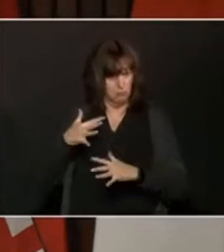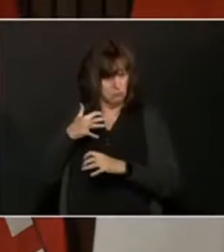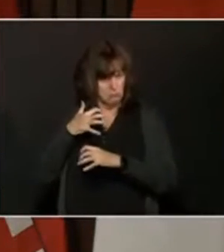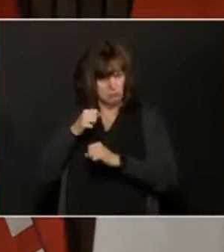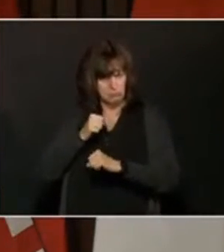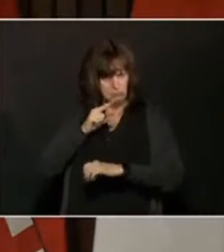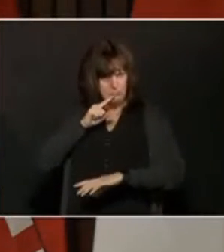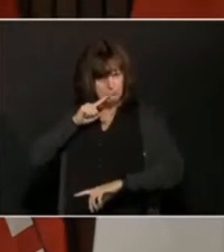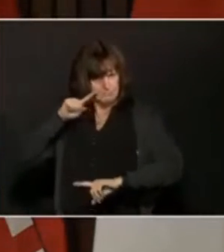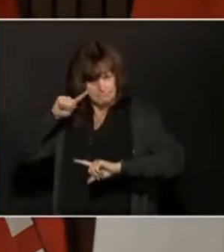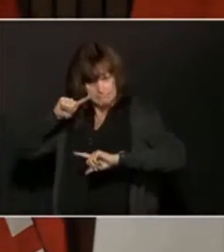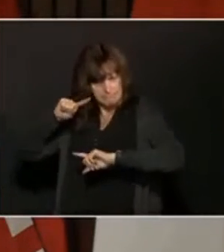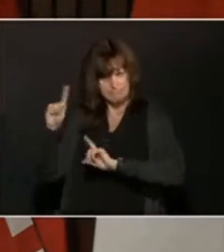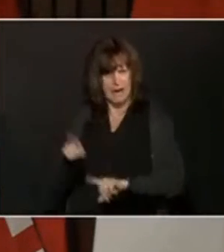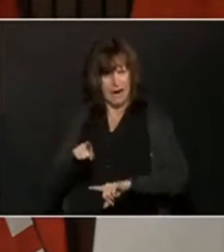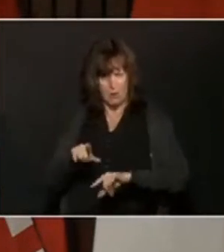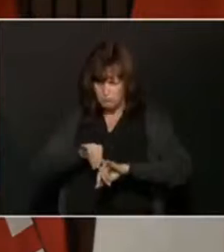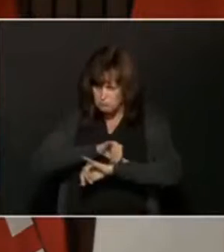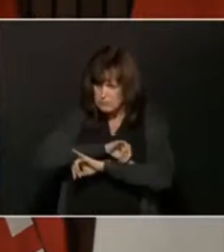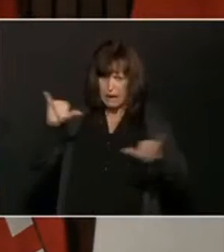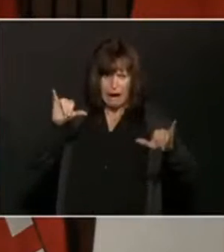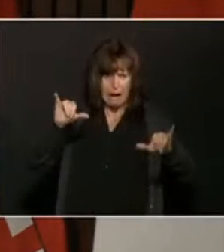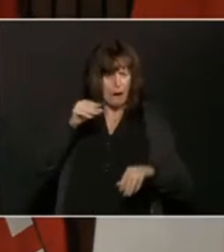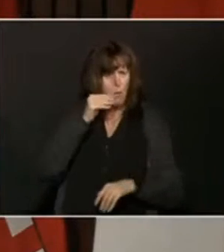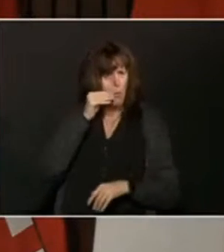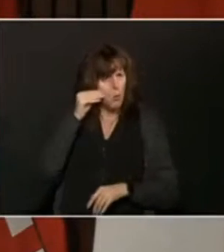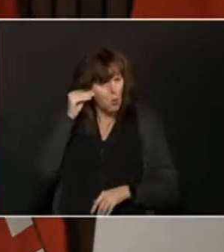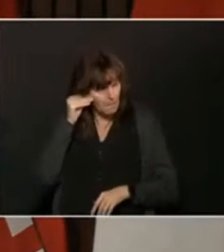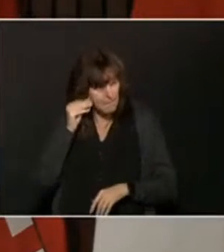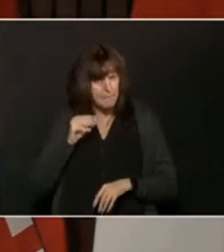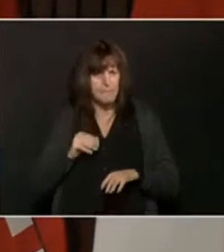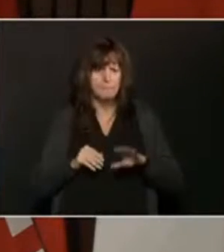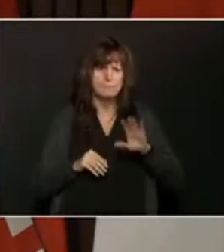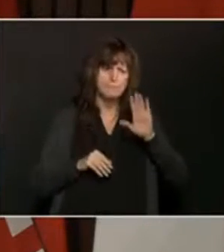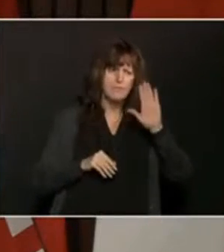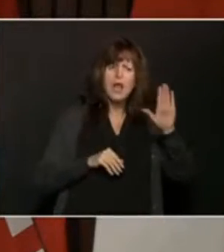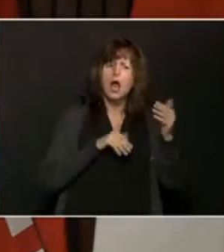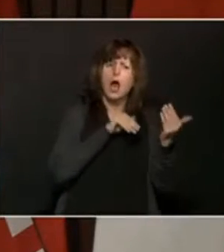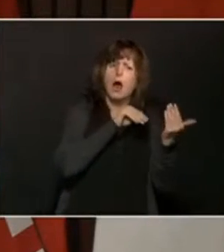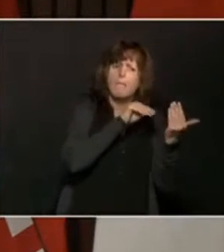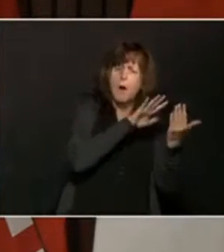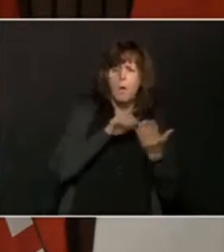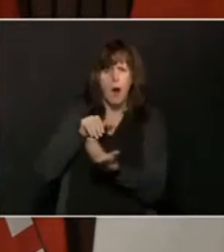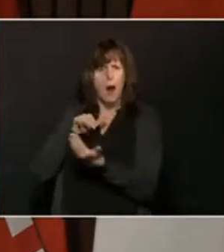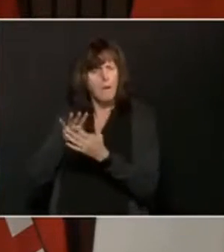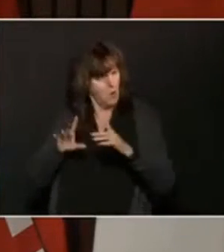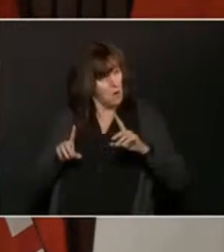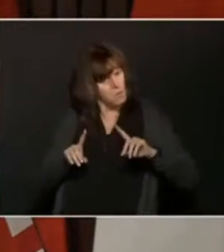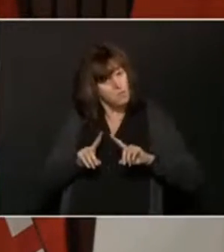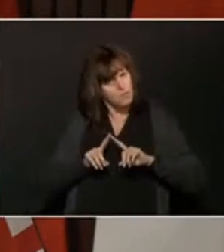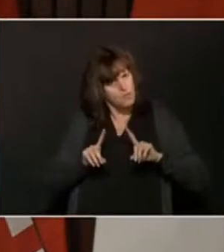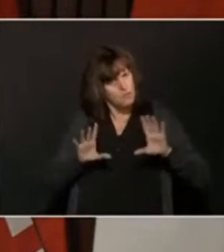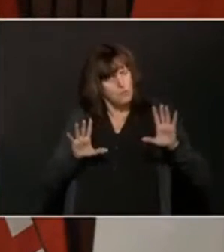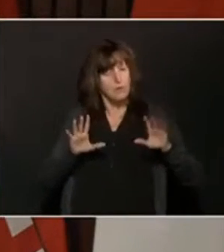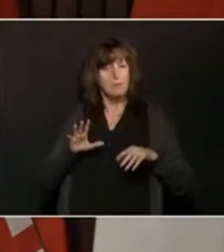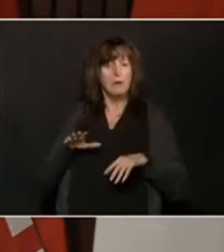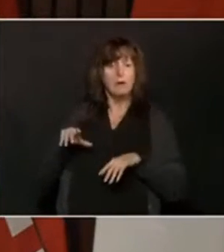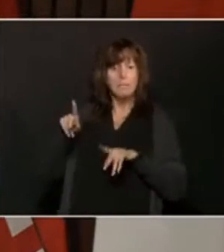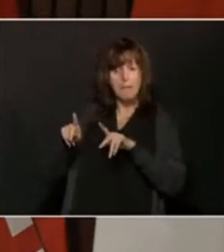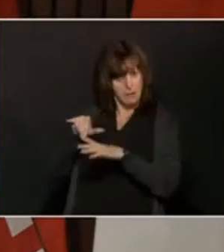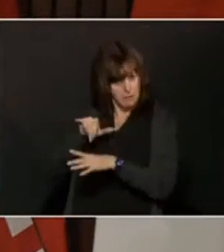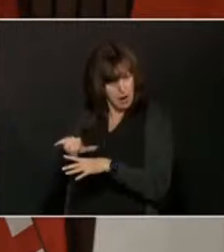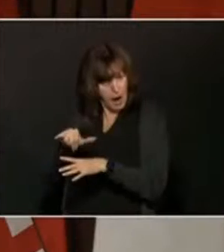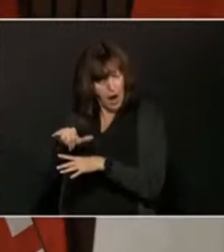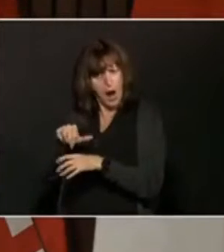Each jurisdiction or each country implemented it differently, but really stopping people going to work if they can work at home. It was